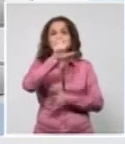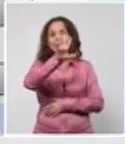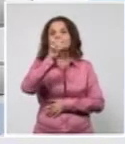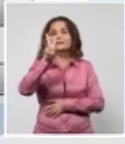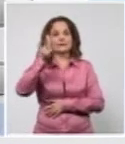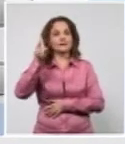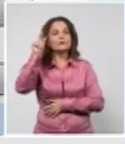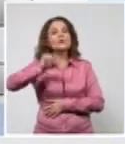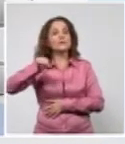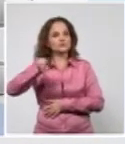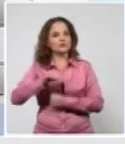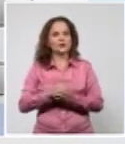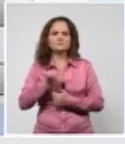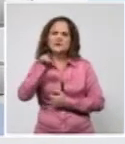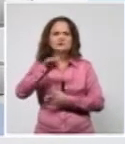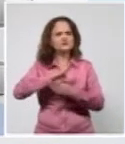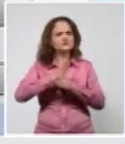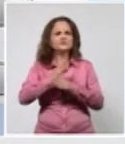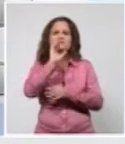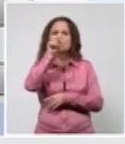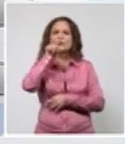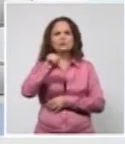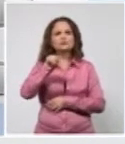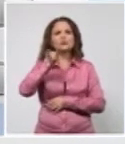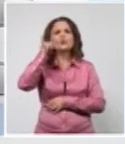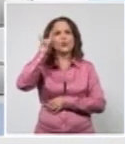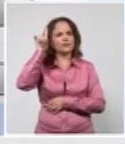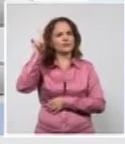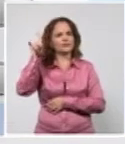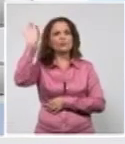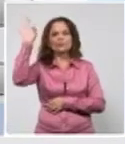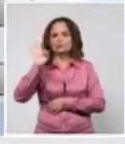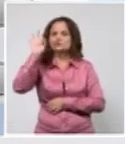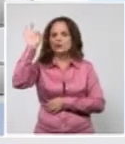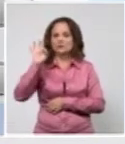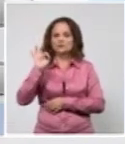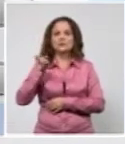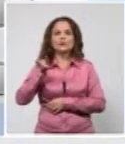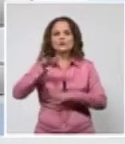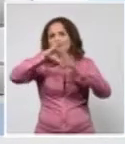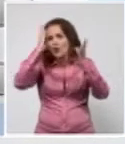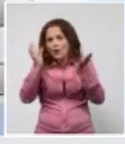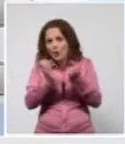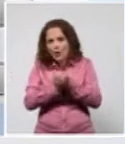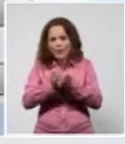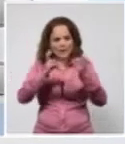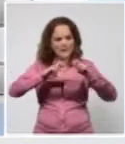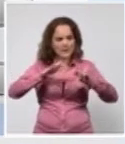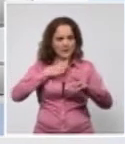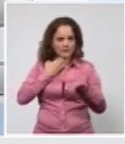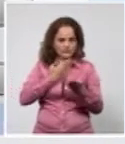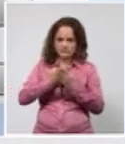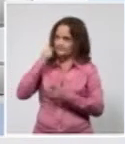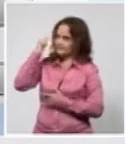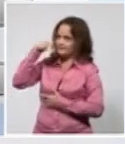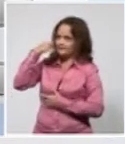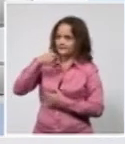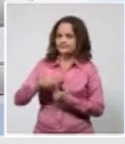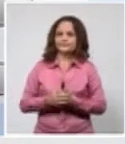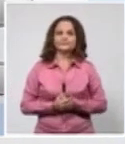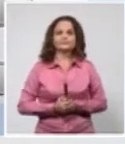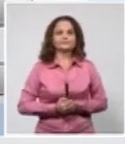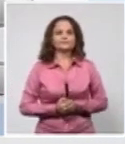the country's provinces were tested depending on its epidemiological complexity. Pinar del Rio processed